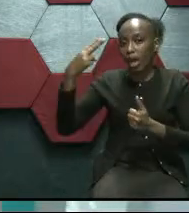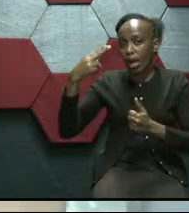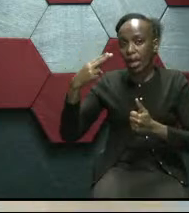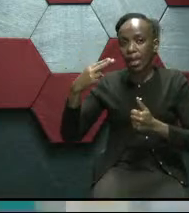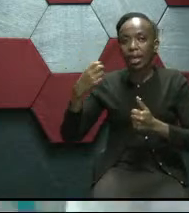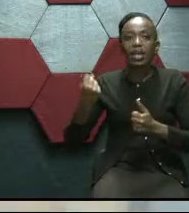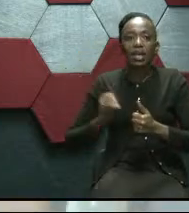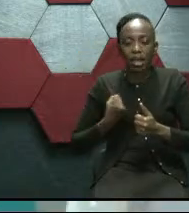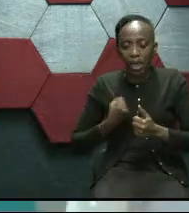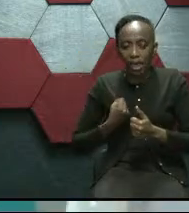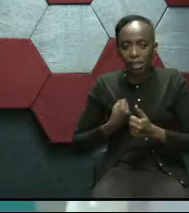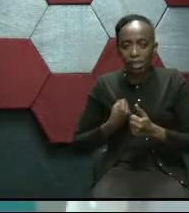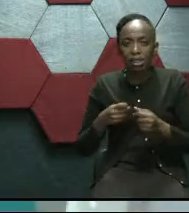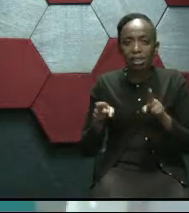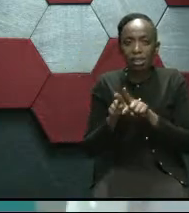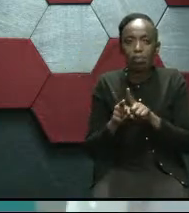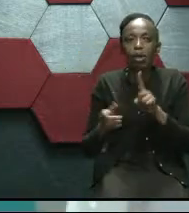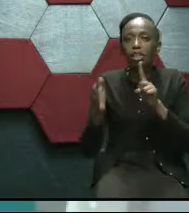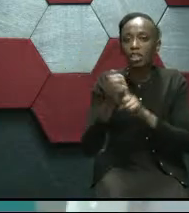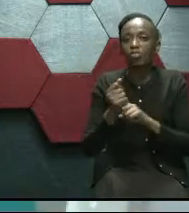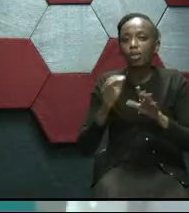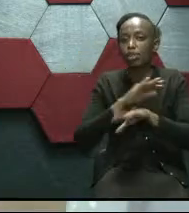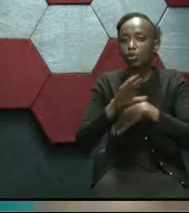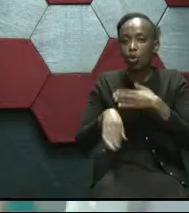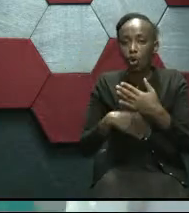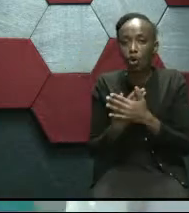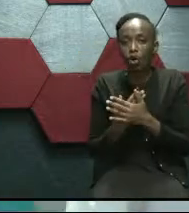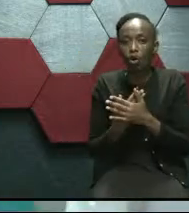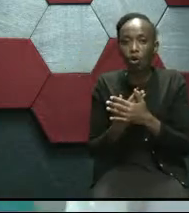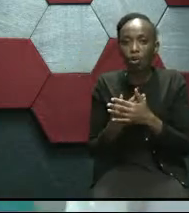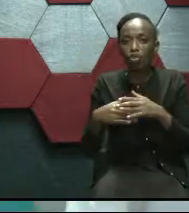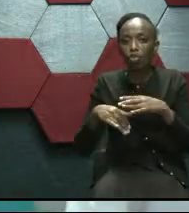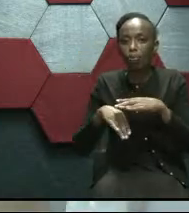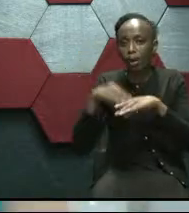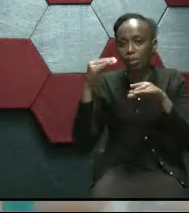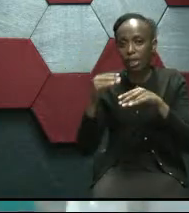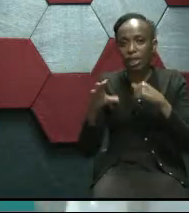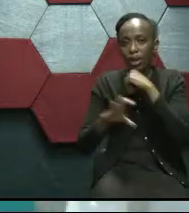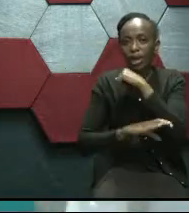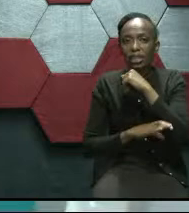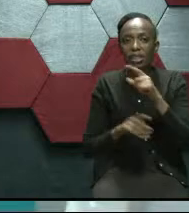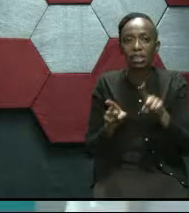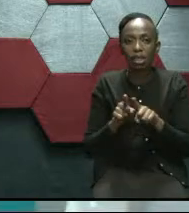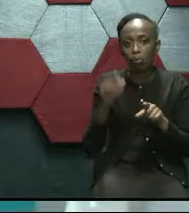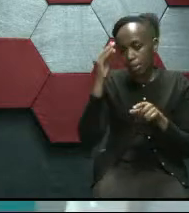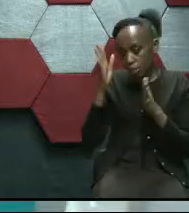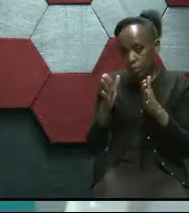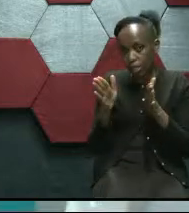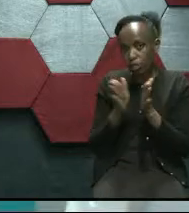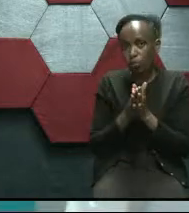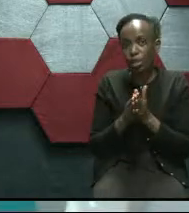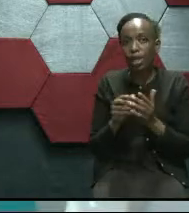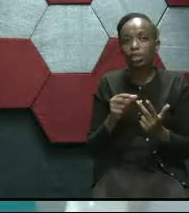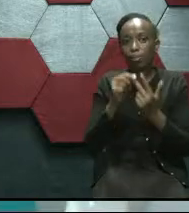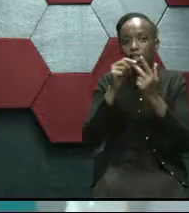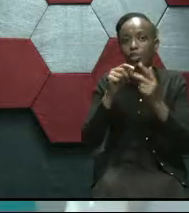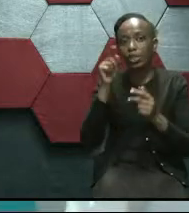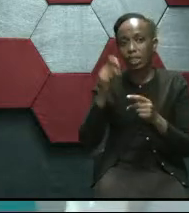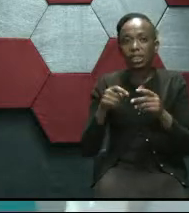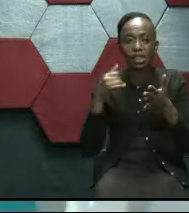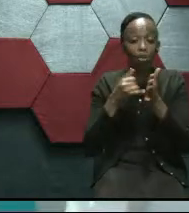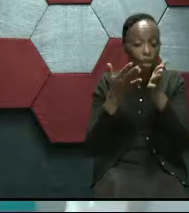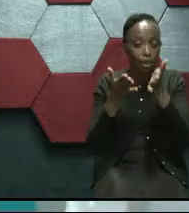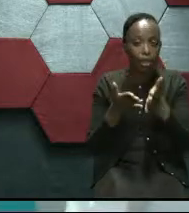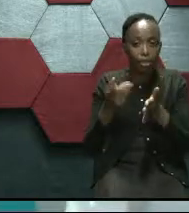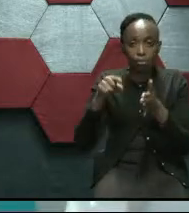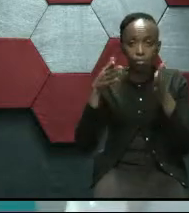girls, and that students from rural and urban areas, from ASAL counties, and students with special needs are competing. We